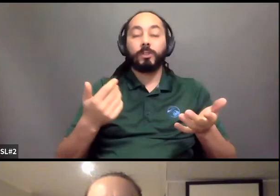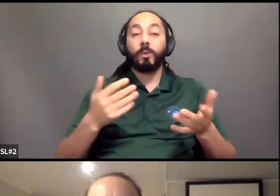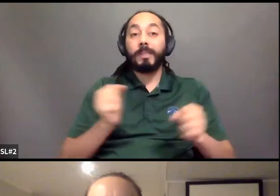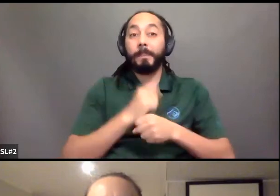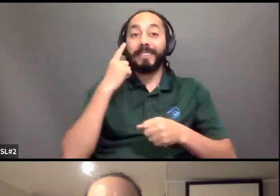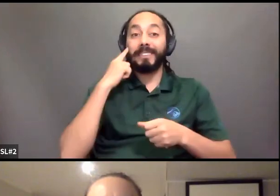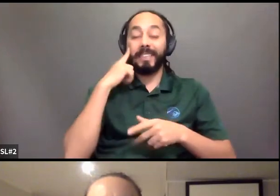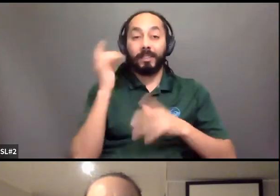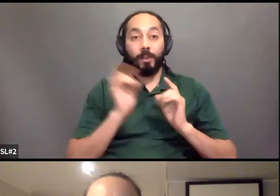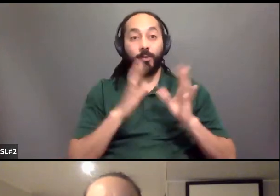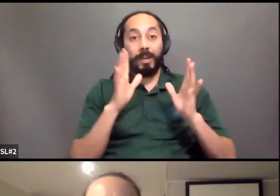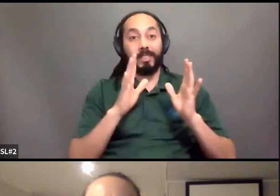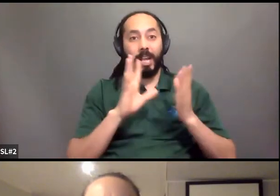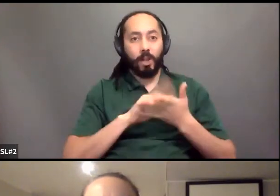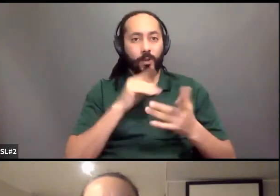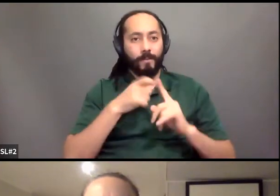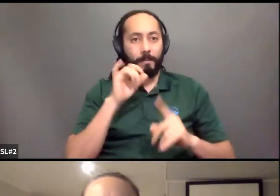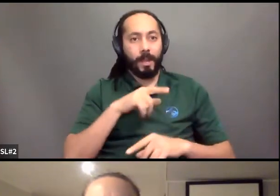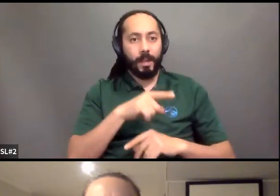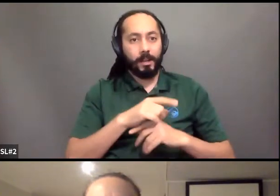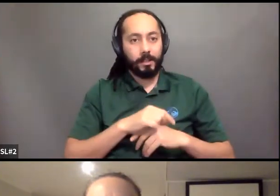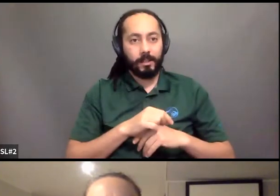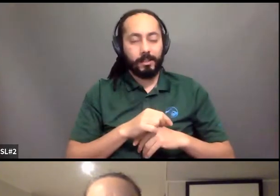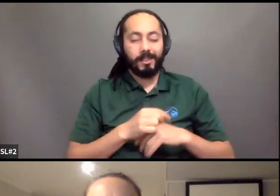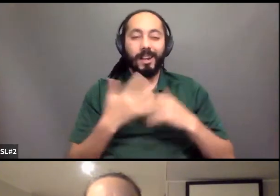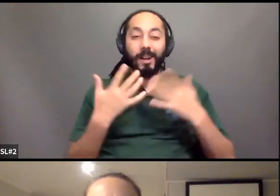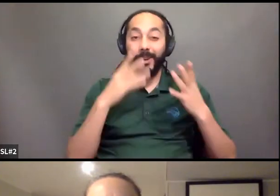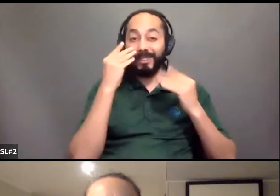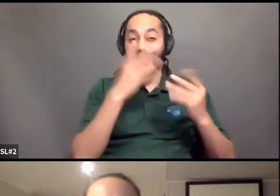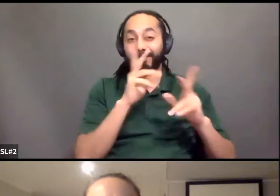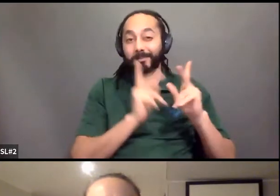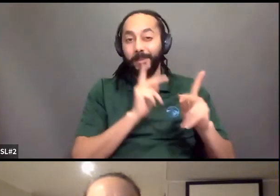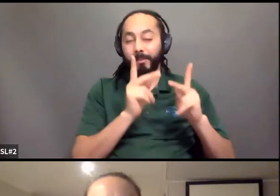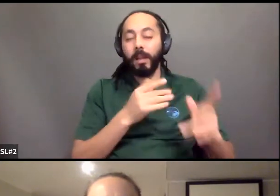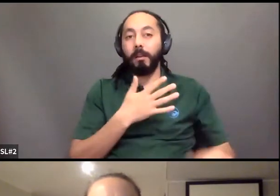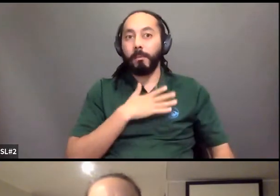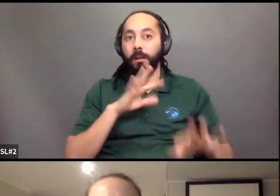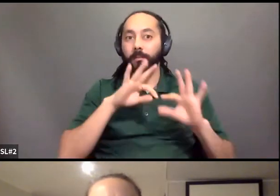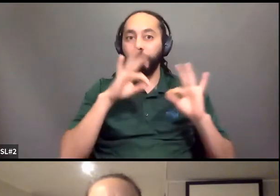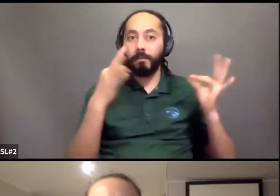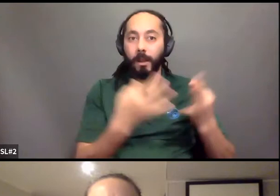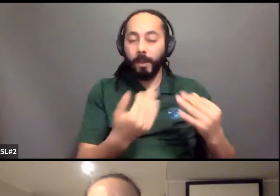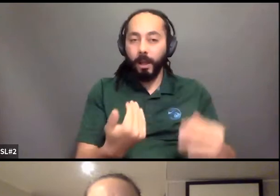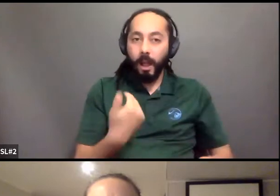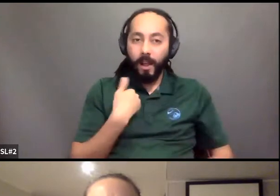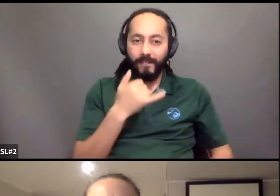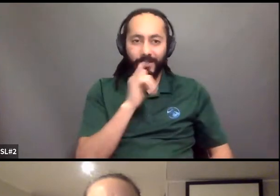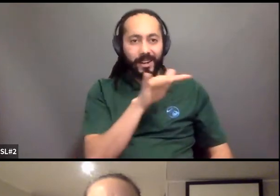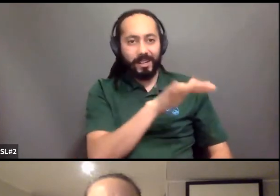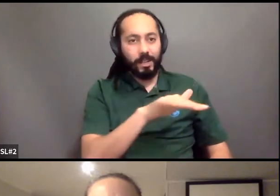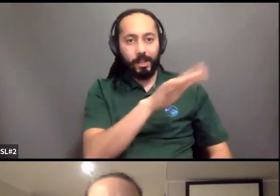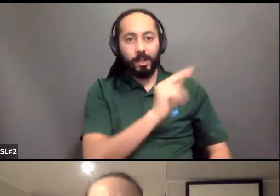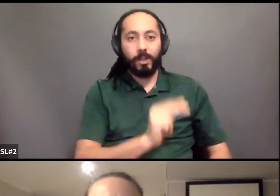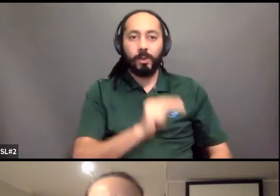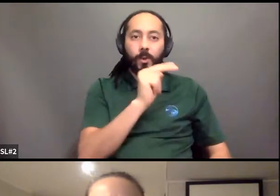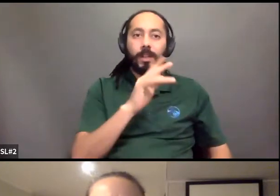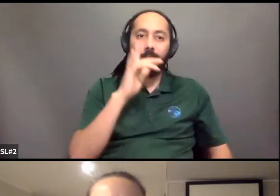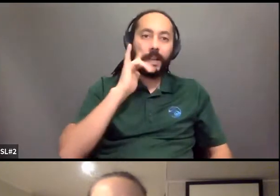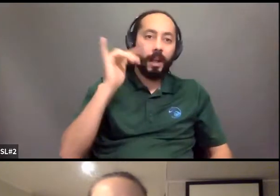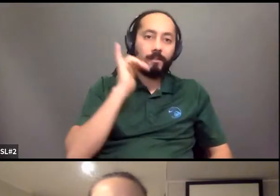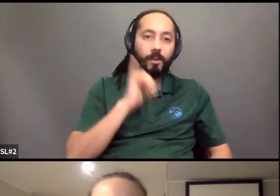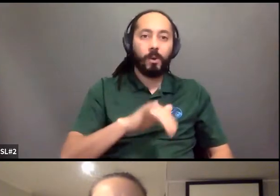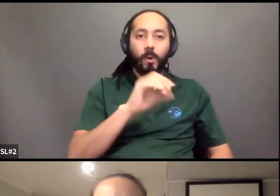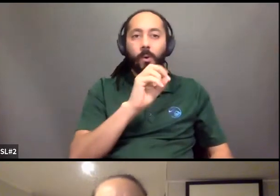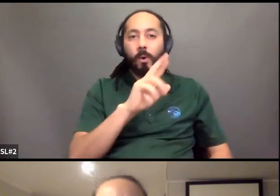it. Like, I don't want to tell those people, like, I got relatives that, you know, in that area, Northern California, Oregon, all burned